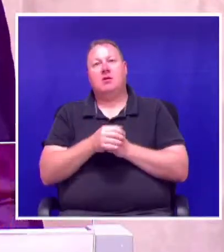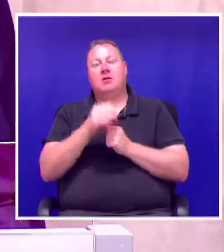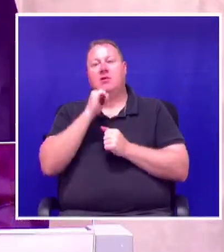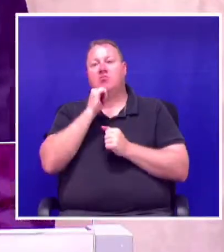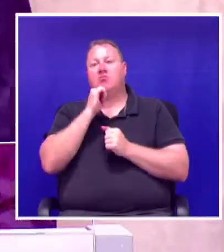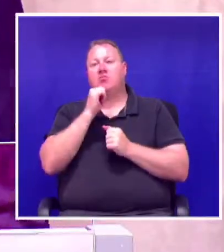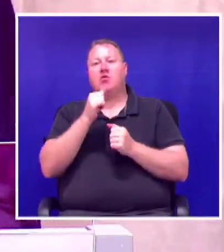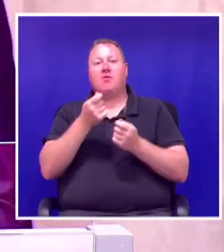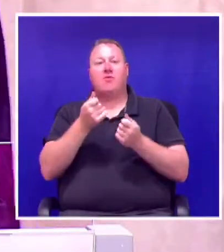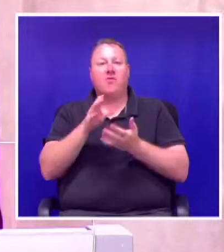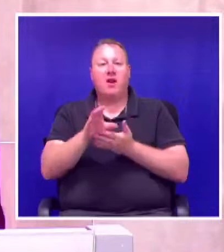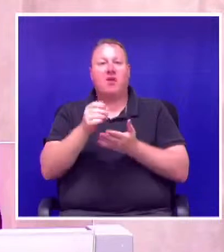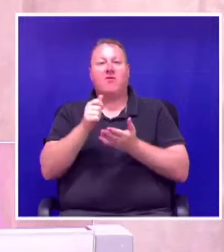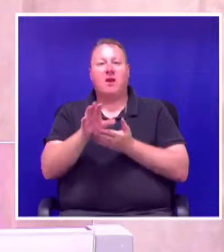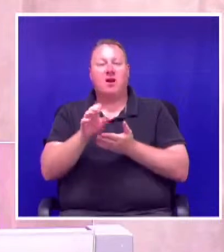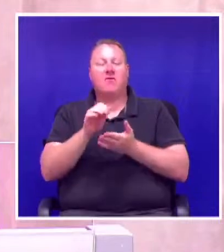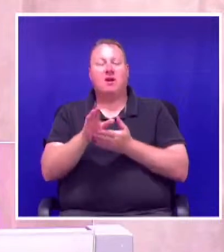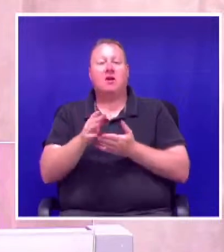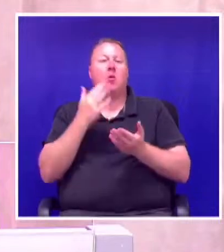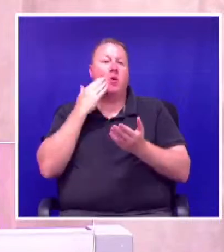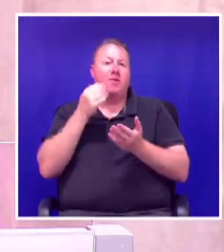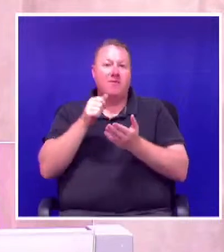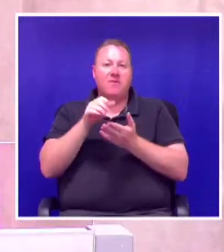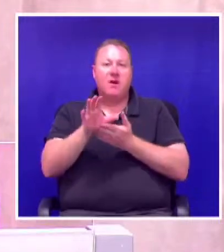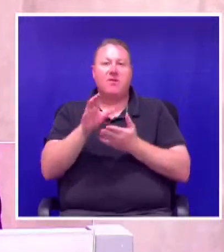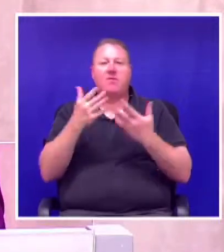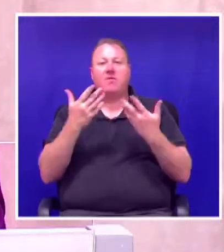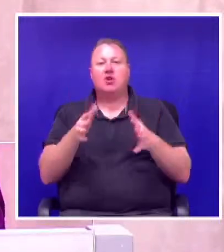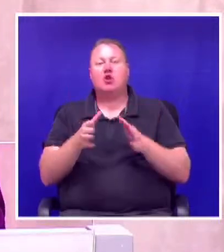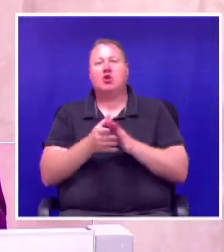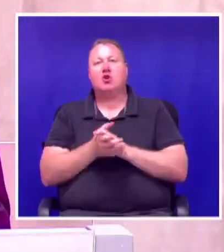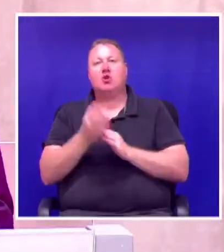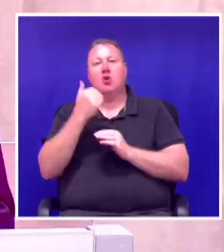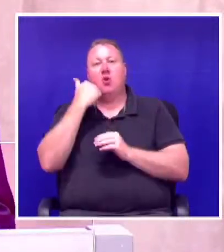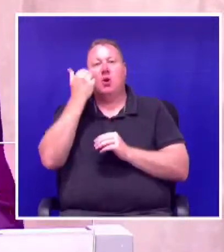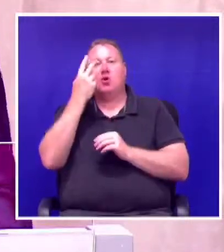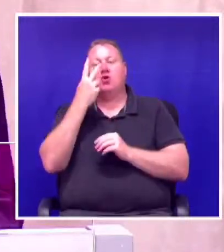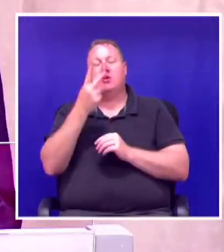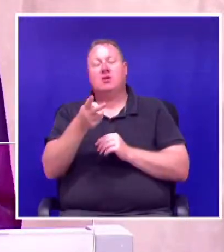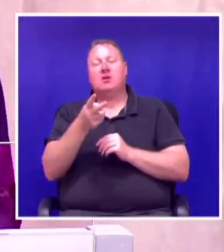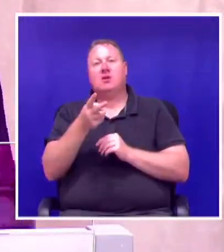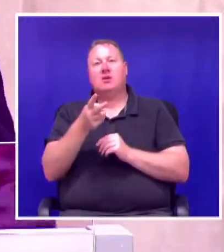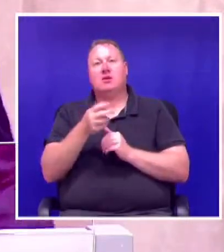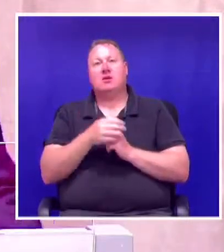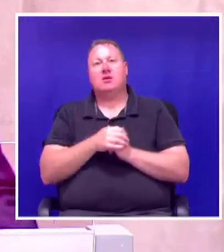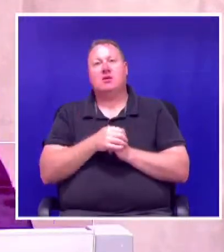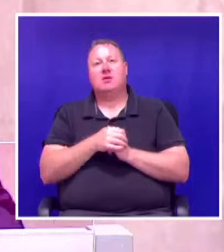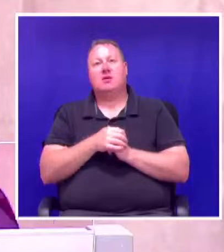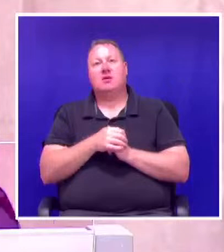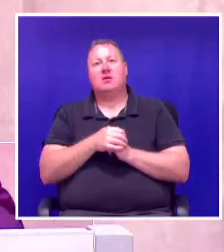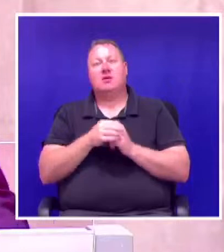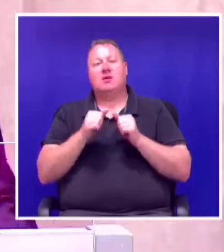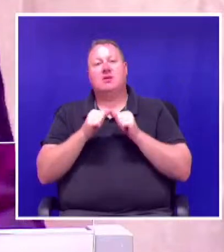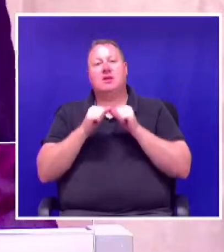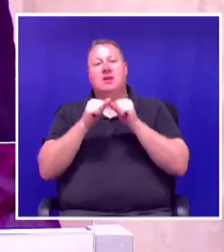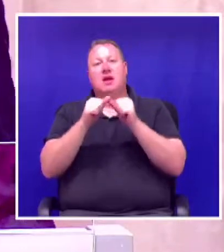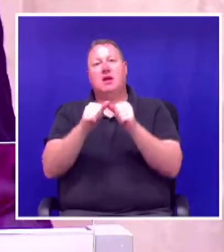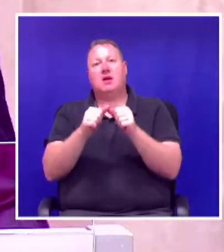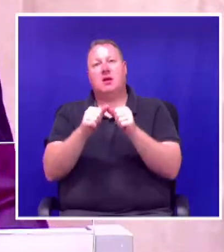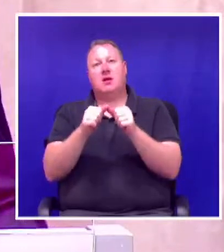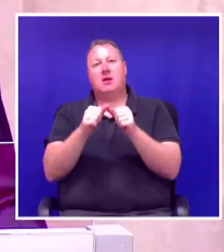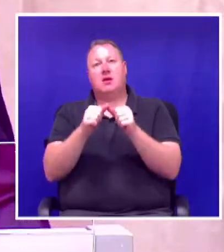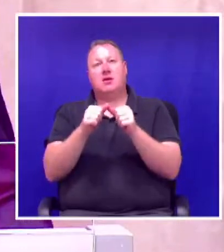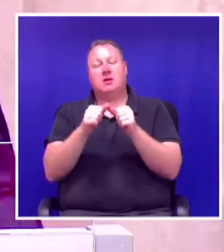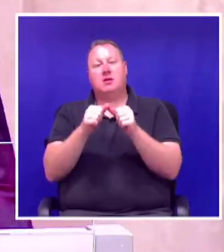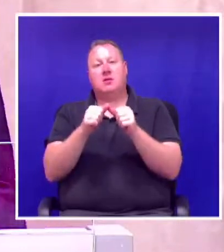them. Once we've funded them, we want to see them being sustainable